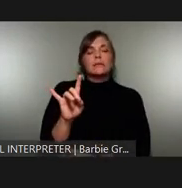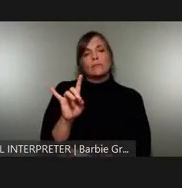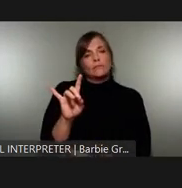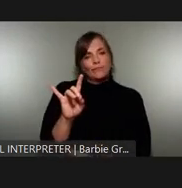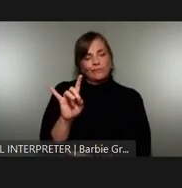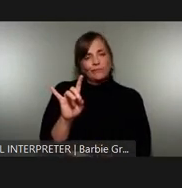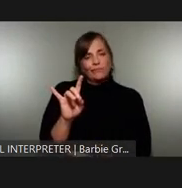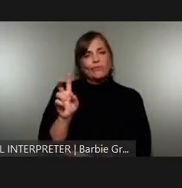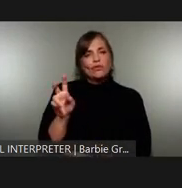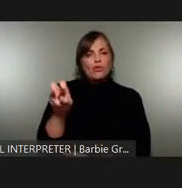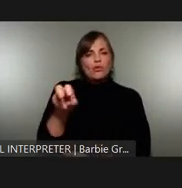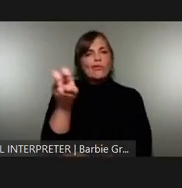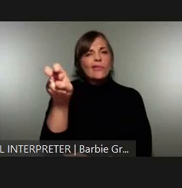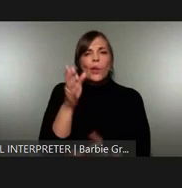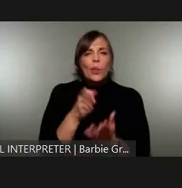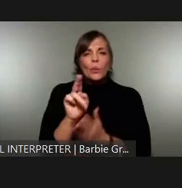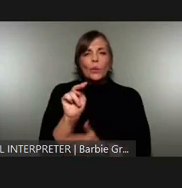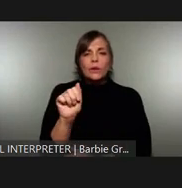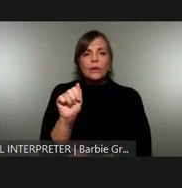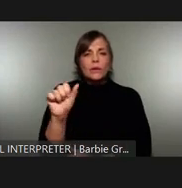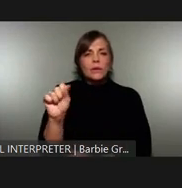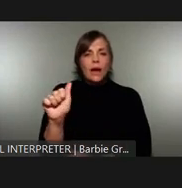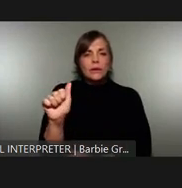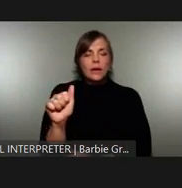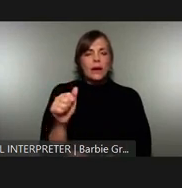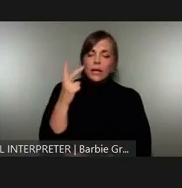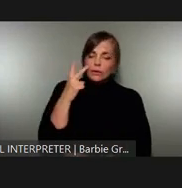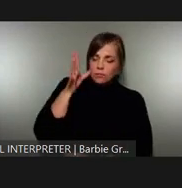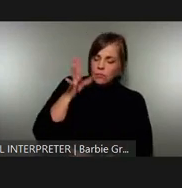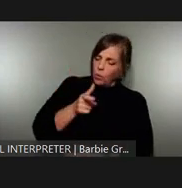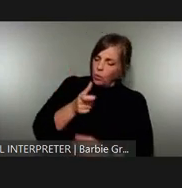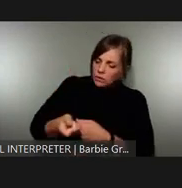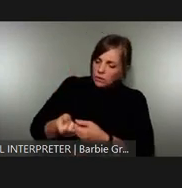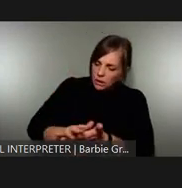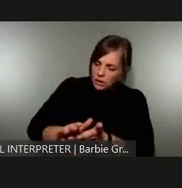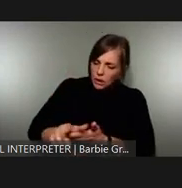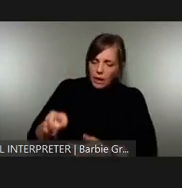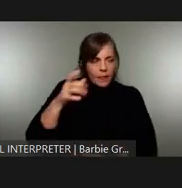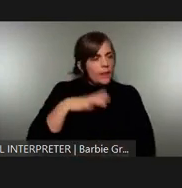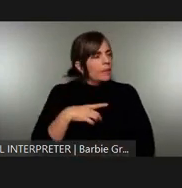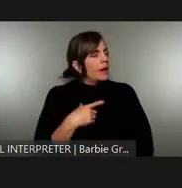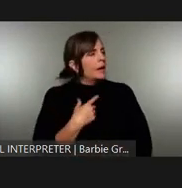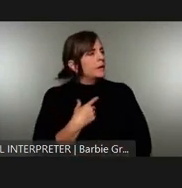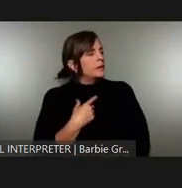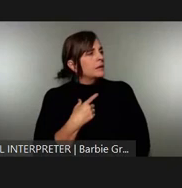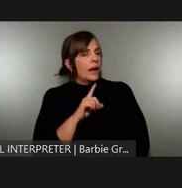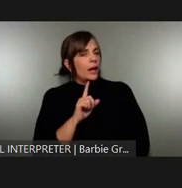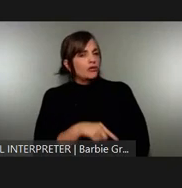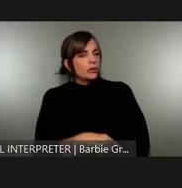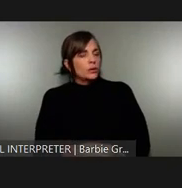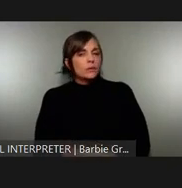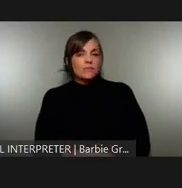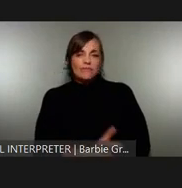custodian, and the president went up to the man that was the custodian and said, "What do you do here?" And the